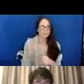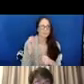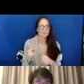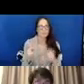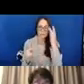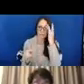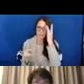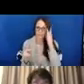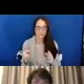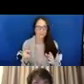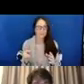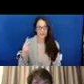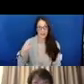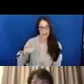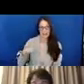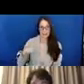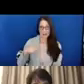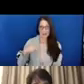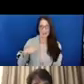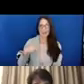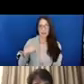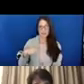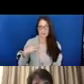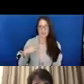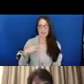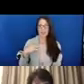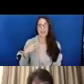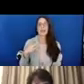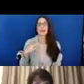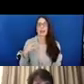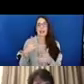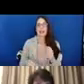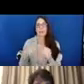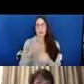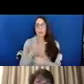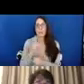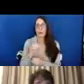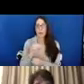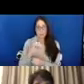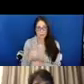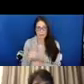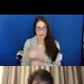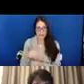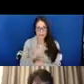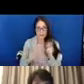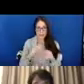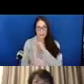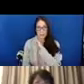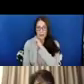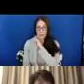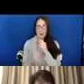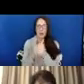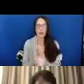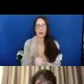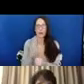So the benefits leave over 40% of these people living in poverty, according to the US Federal Poverty Line, which